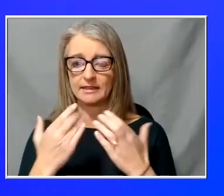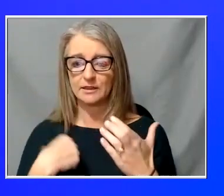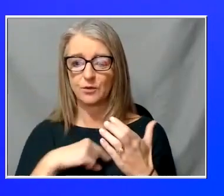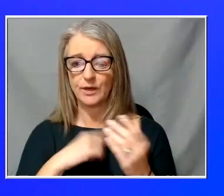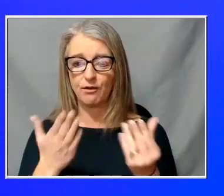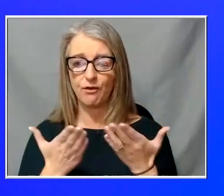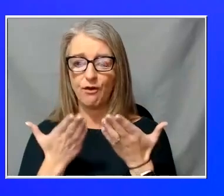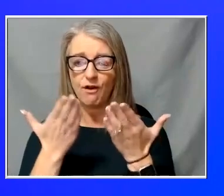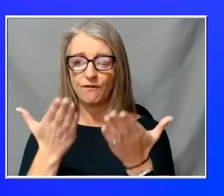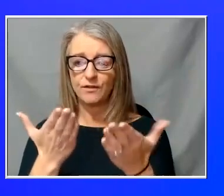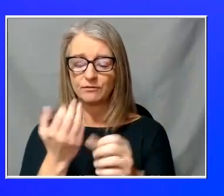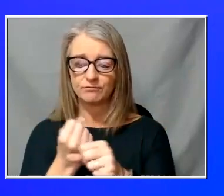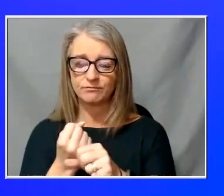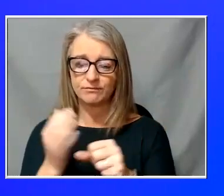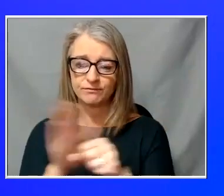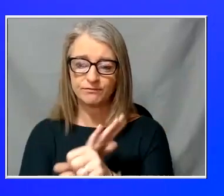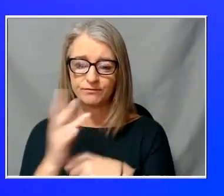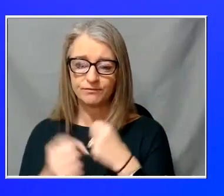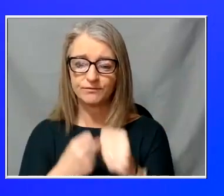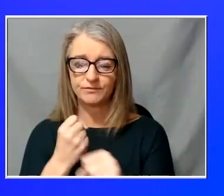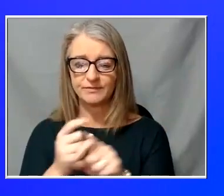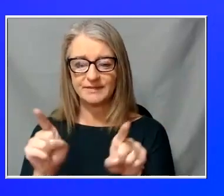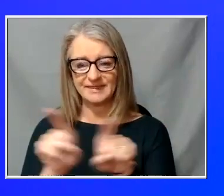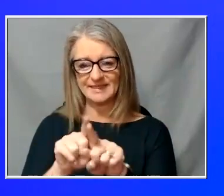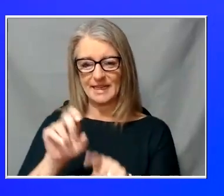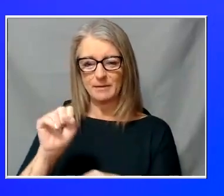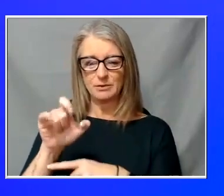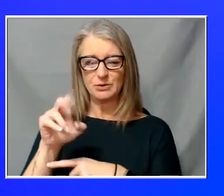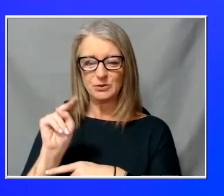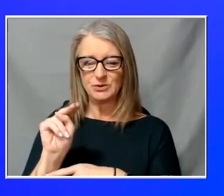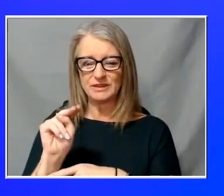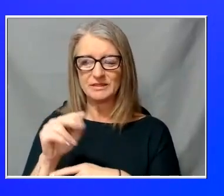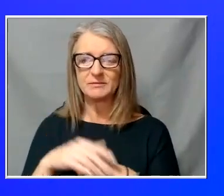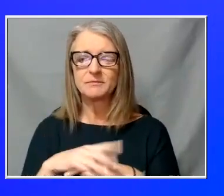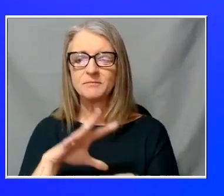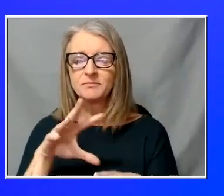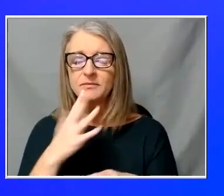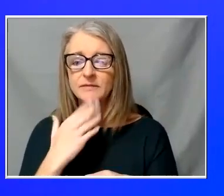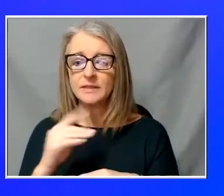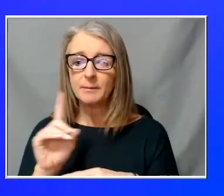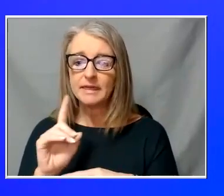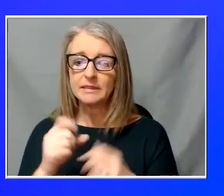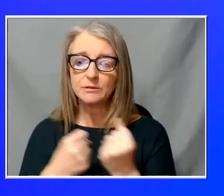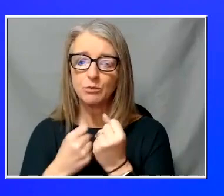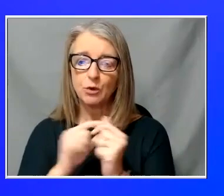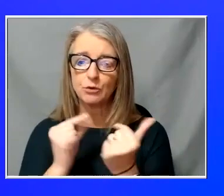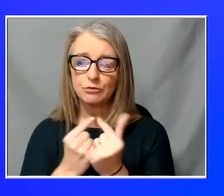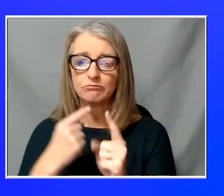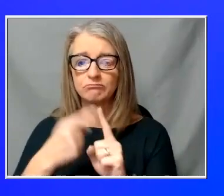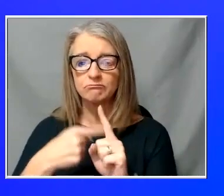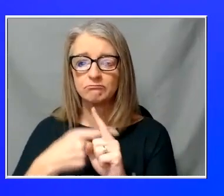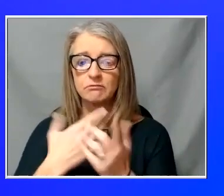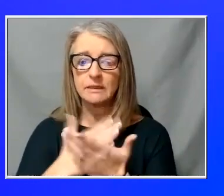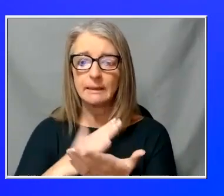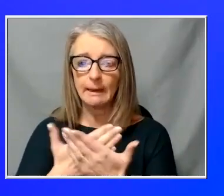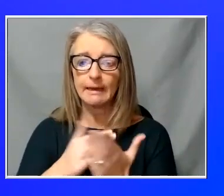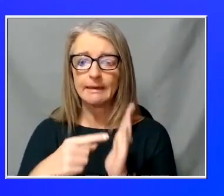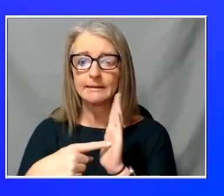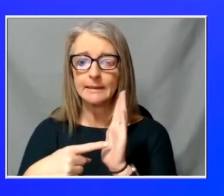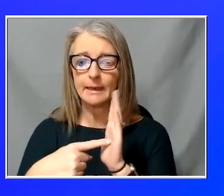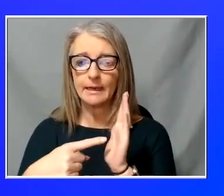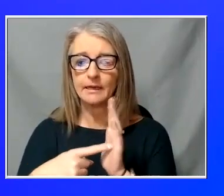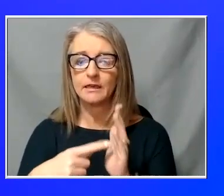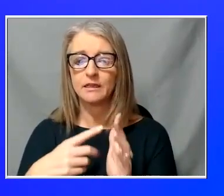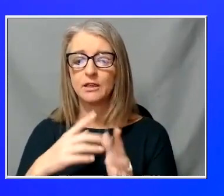all year round, like Susan did, right? The diabetes support group, the monthly cooking demo, Cooking with